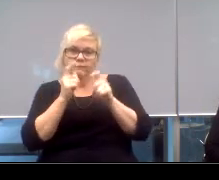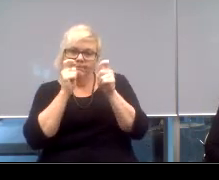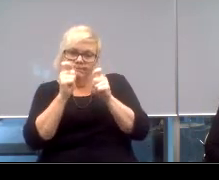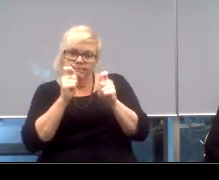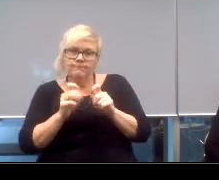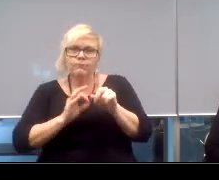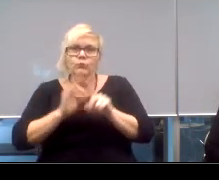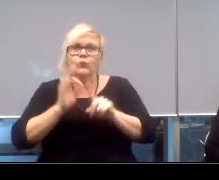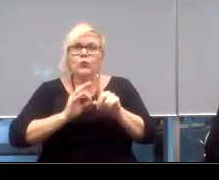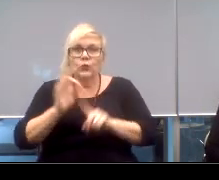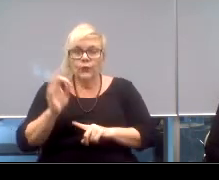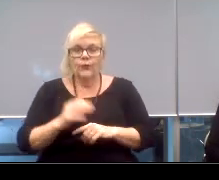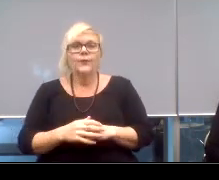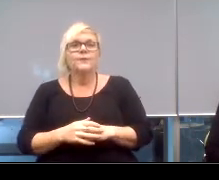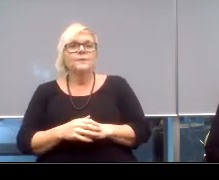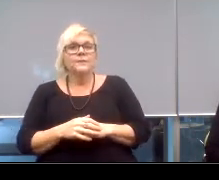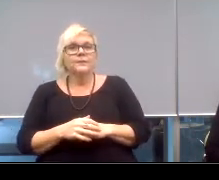enhancements that have been made.